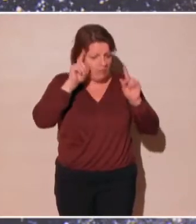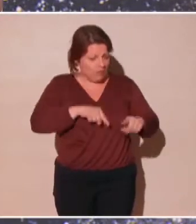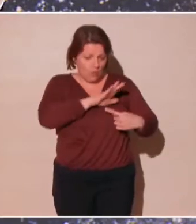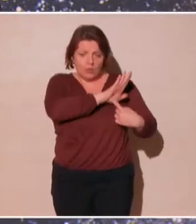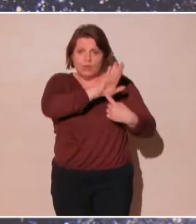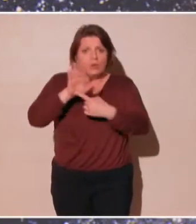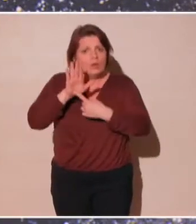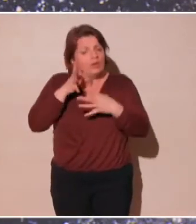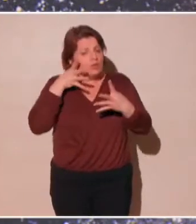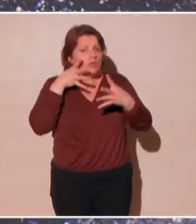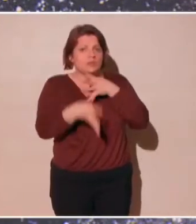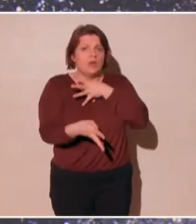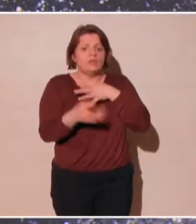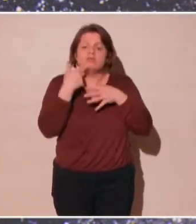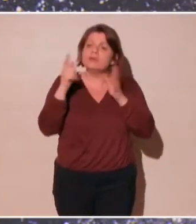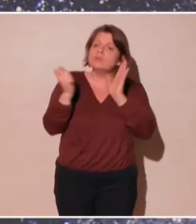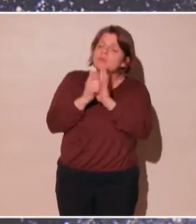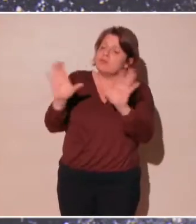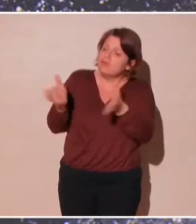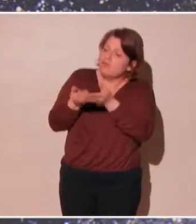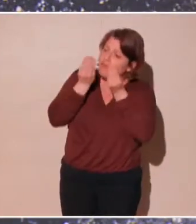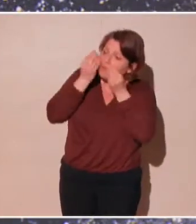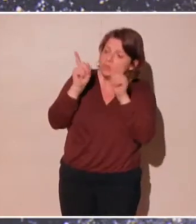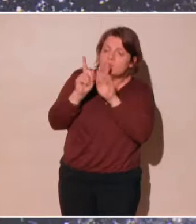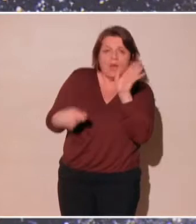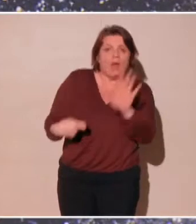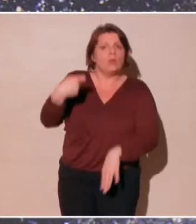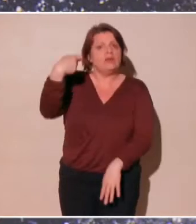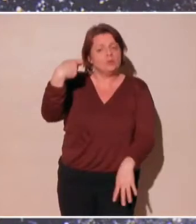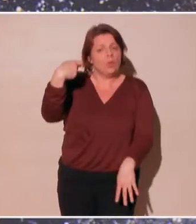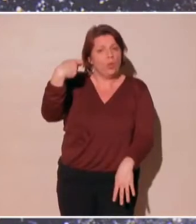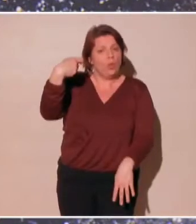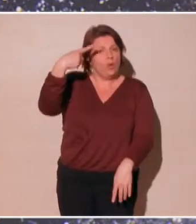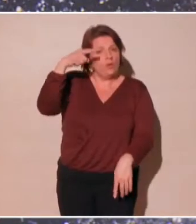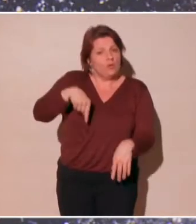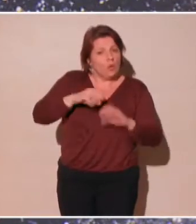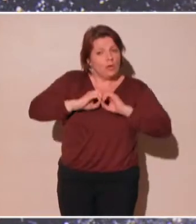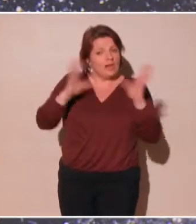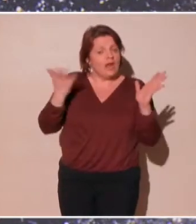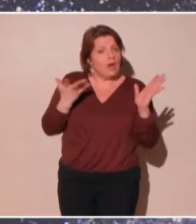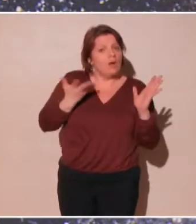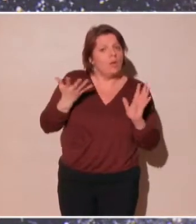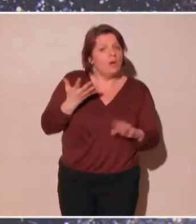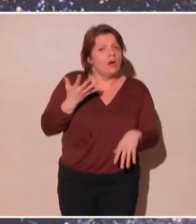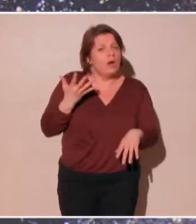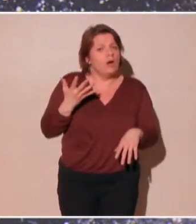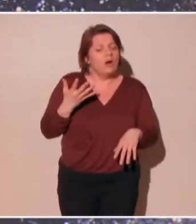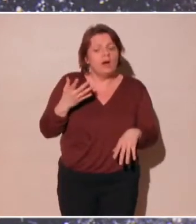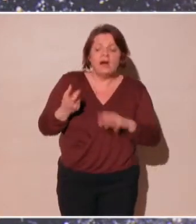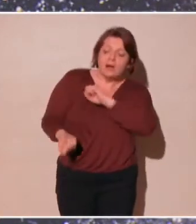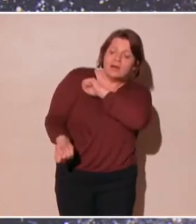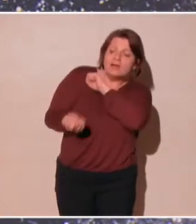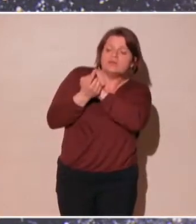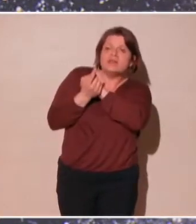add these issues in our education and do this in a transparent manner. And we need to add these things in our education, make sure that there is no